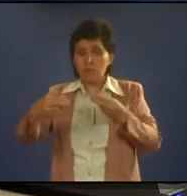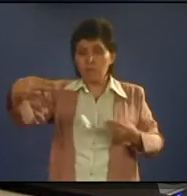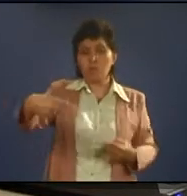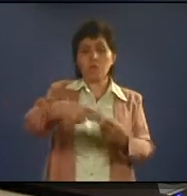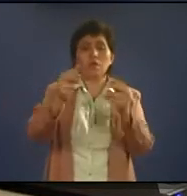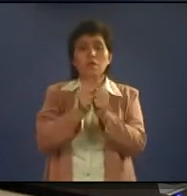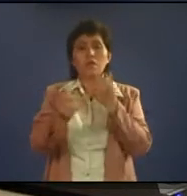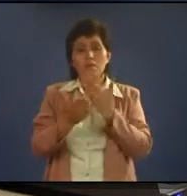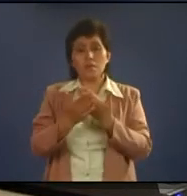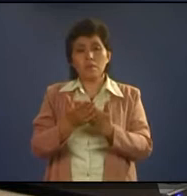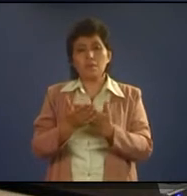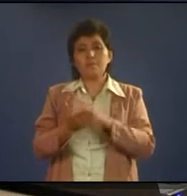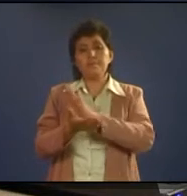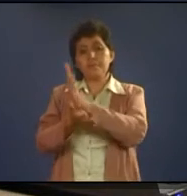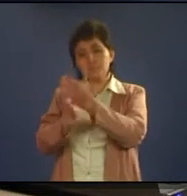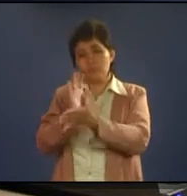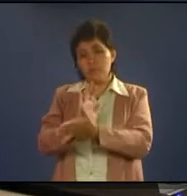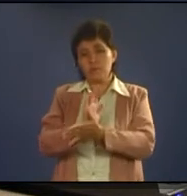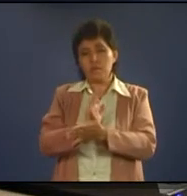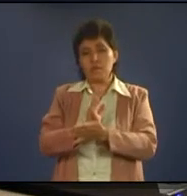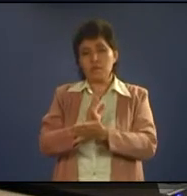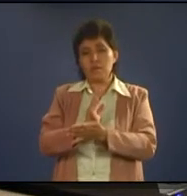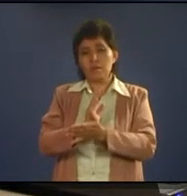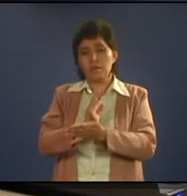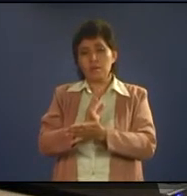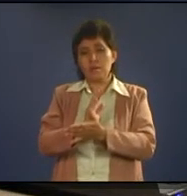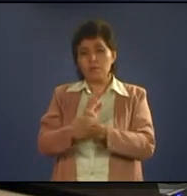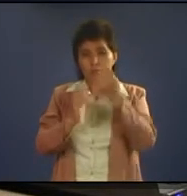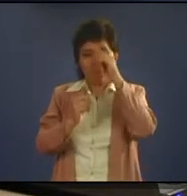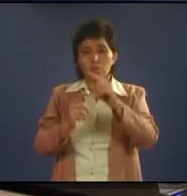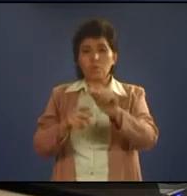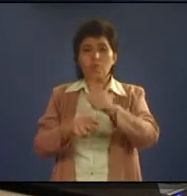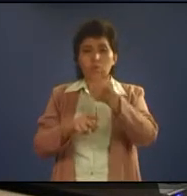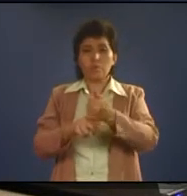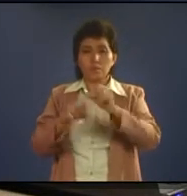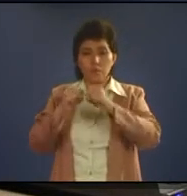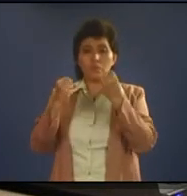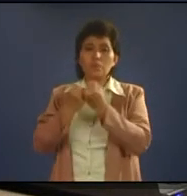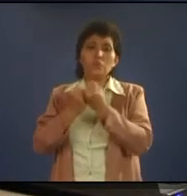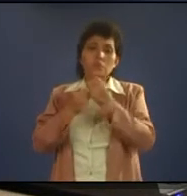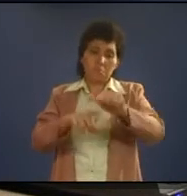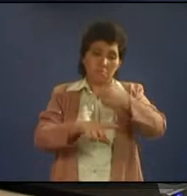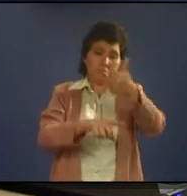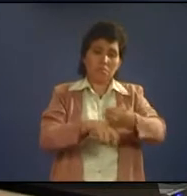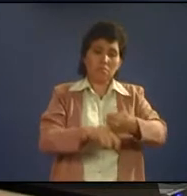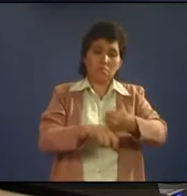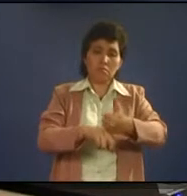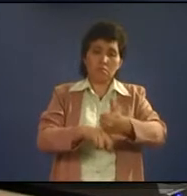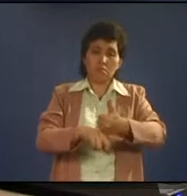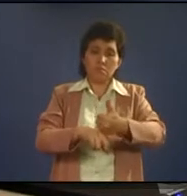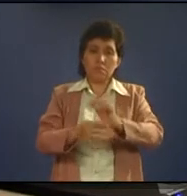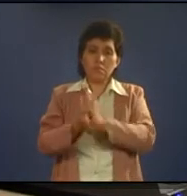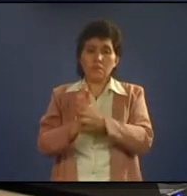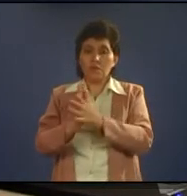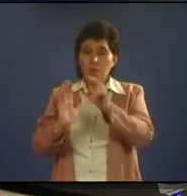this and take a bit of that and to form the social norms of the group, yeah? Next one, you go to normings. That's what you